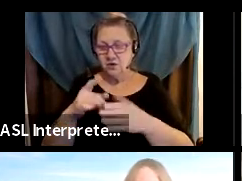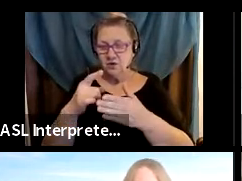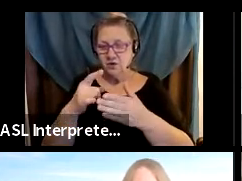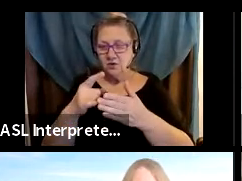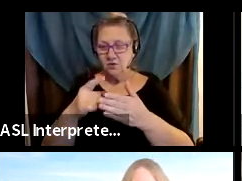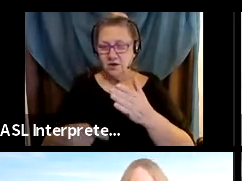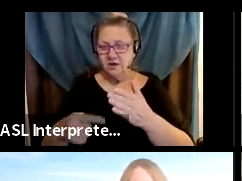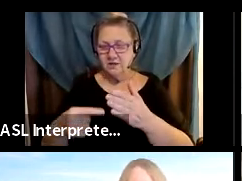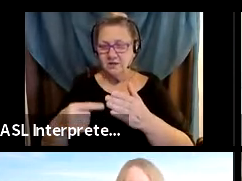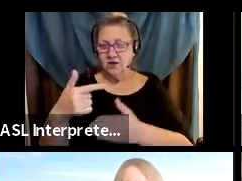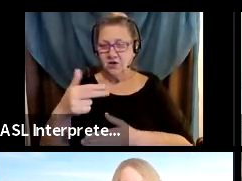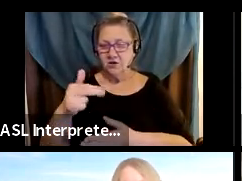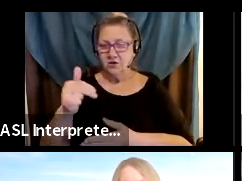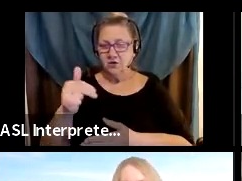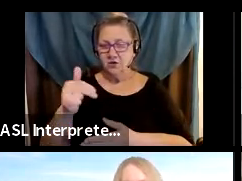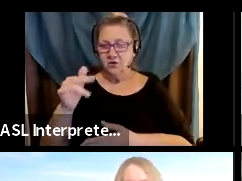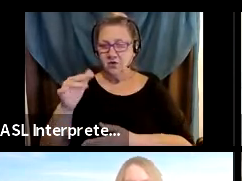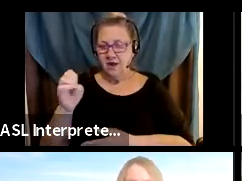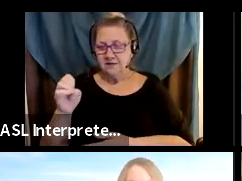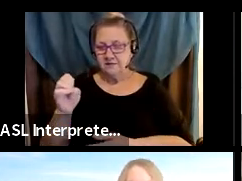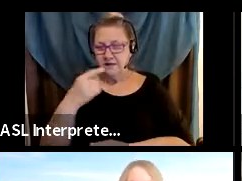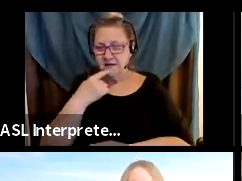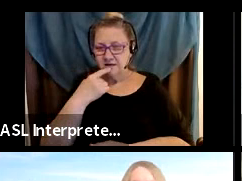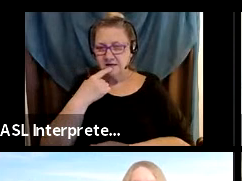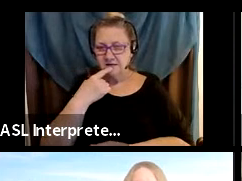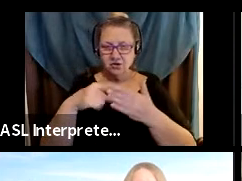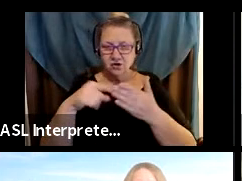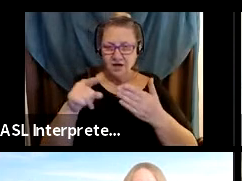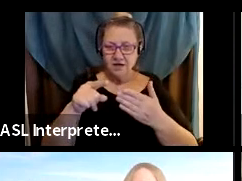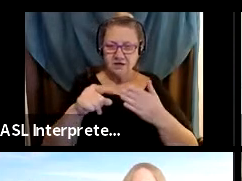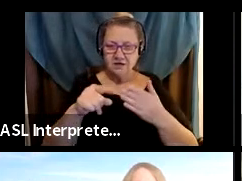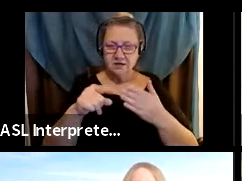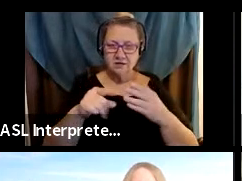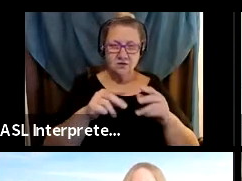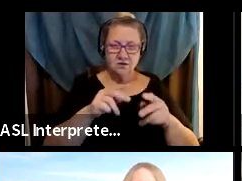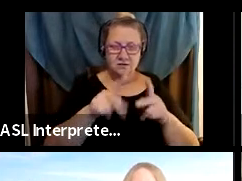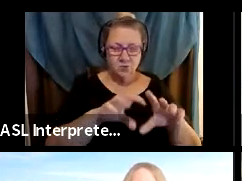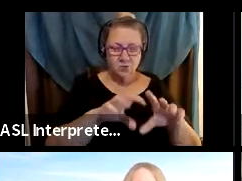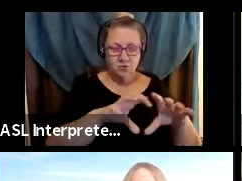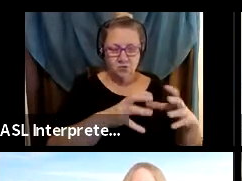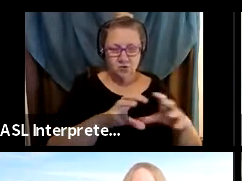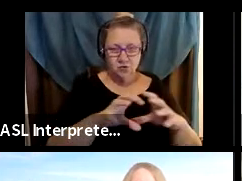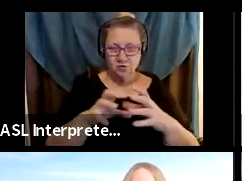as, thinking about that population risk and then individual risk and informed consent around this.